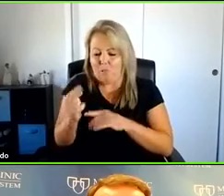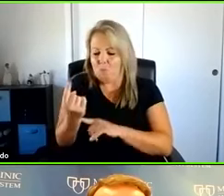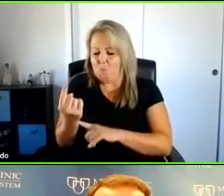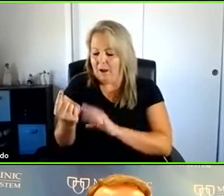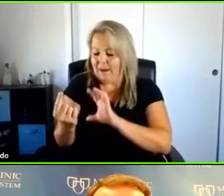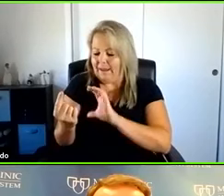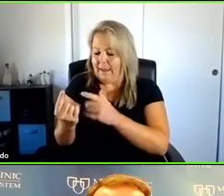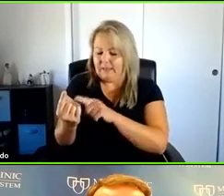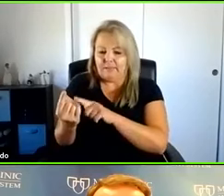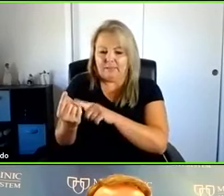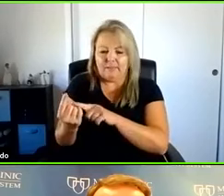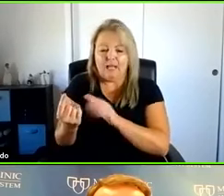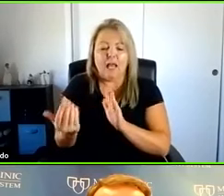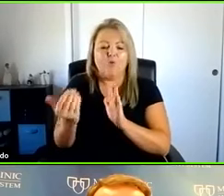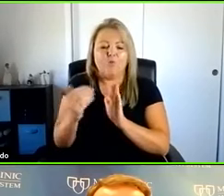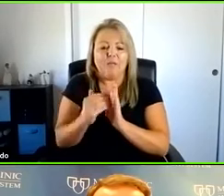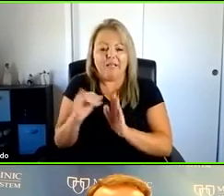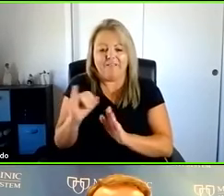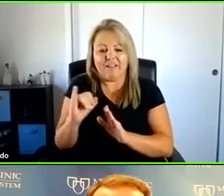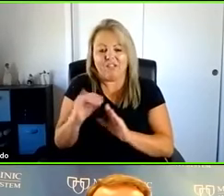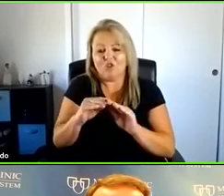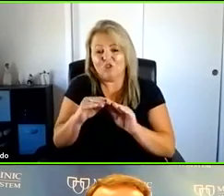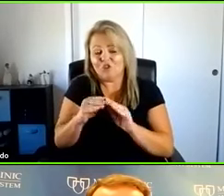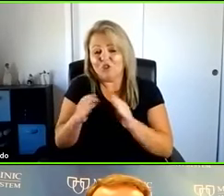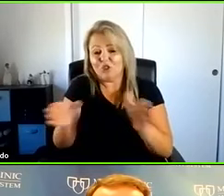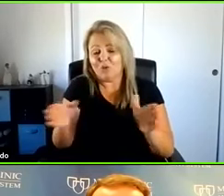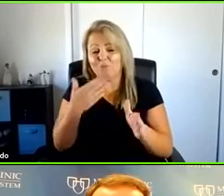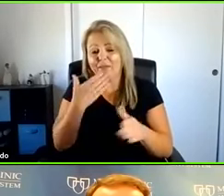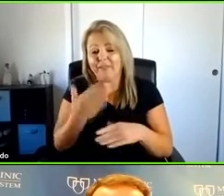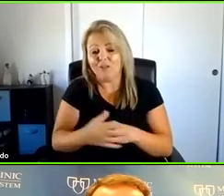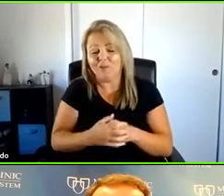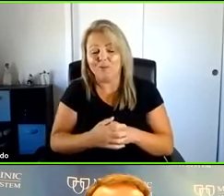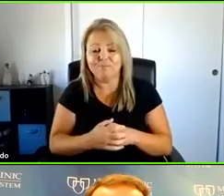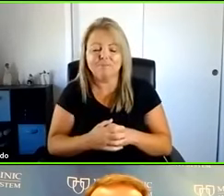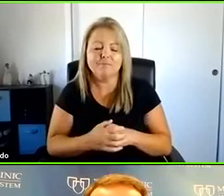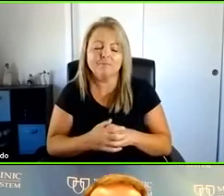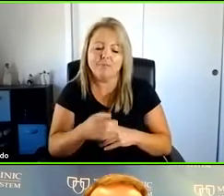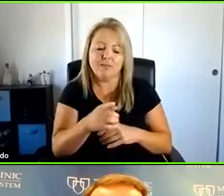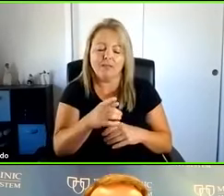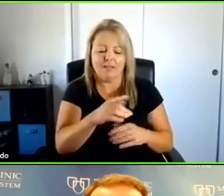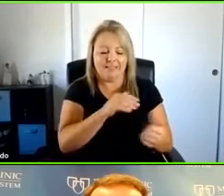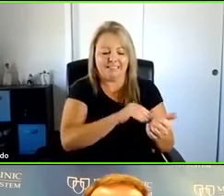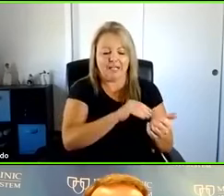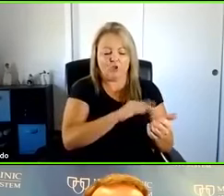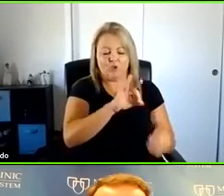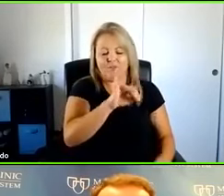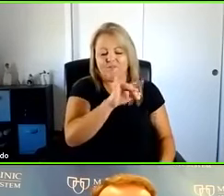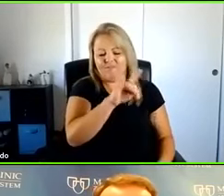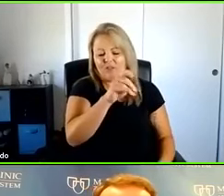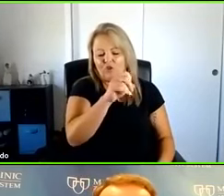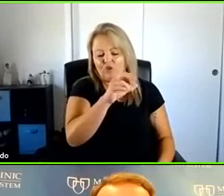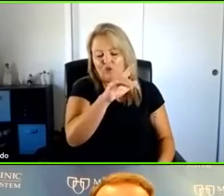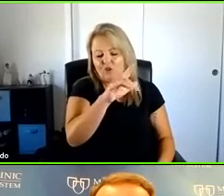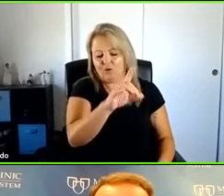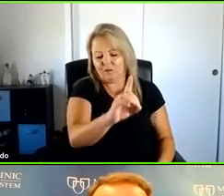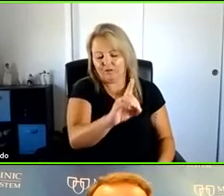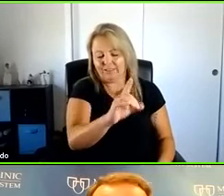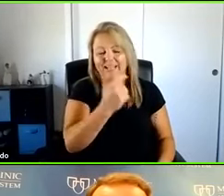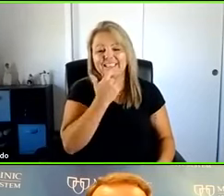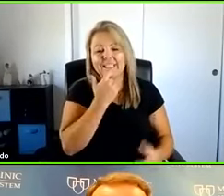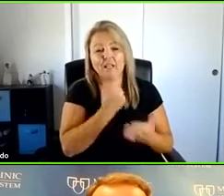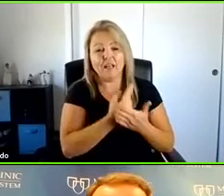know about reinfections in general. Thanks, Mal. Yeah, and I guess I would just to follow up with that, it just like was said last